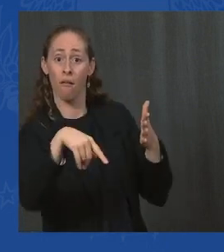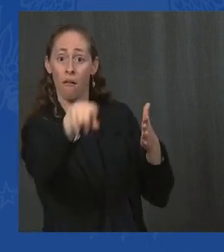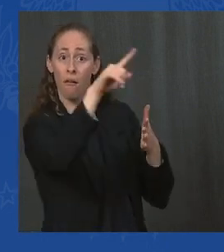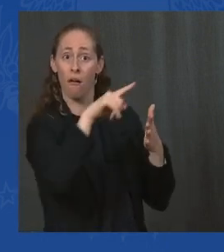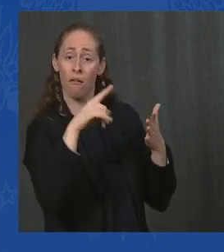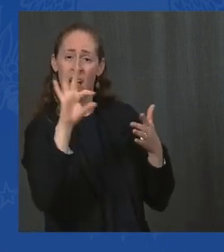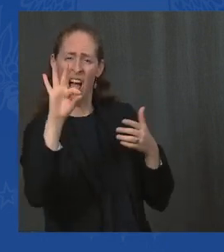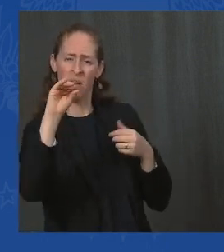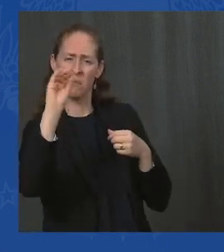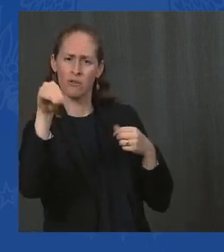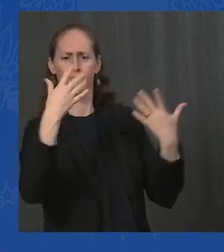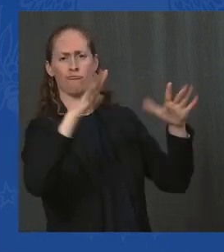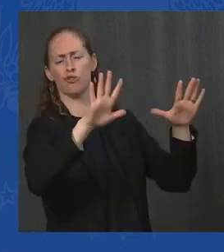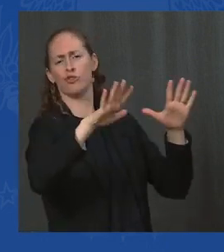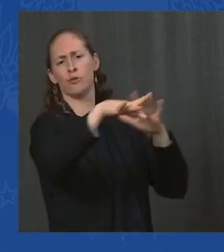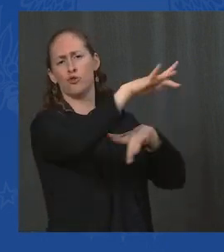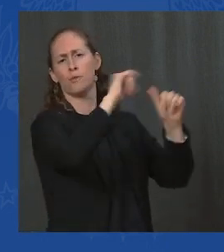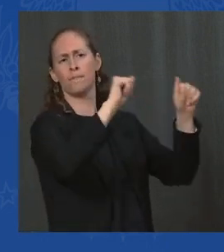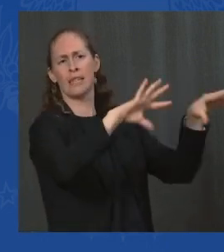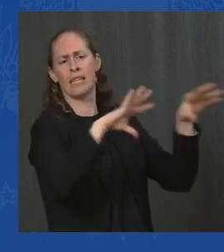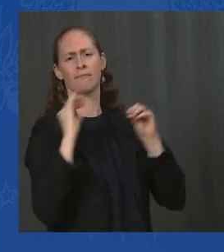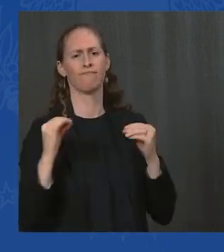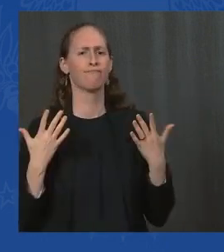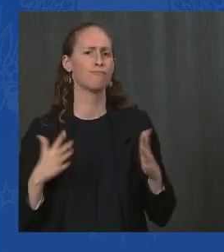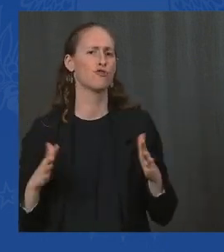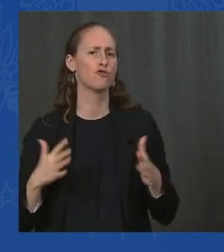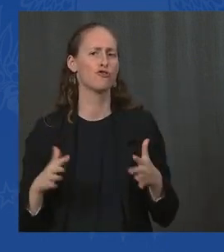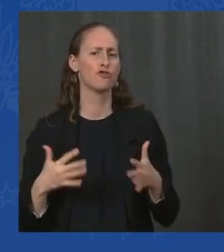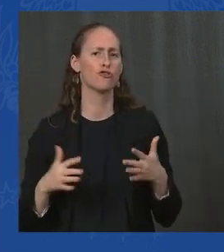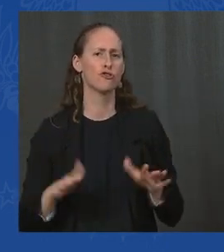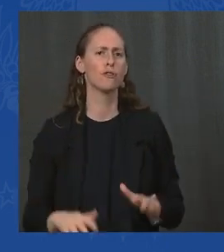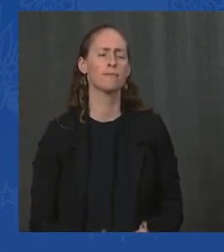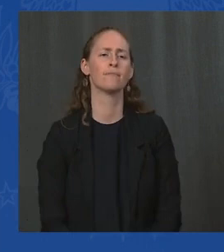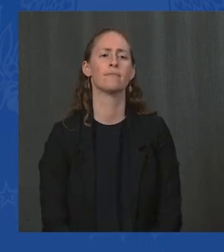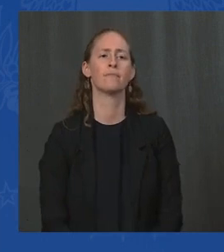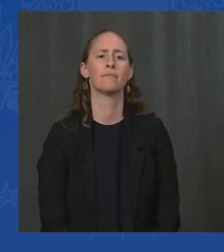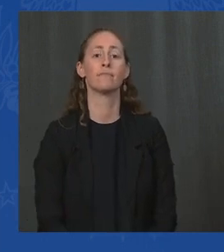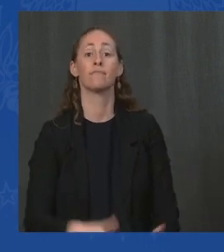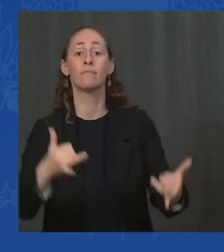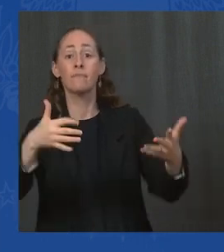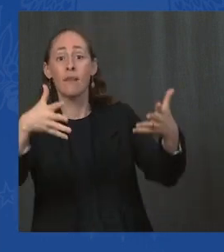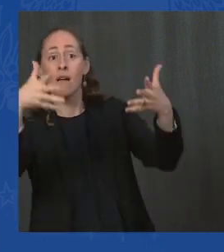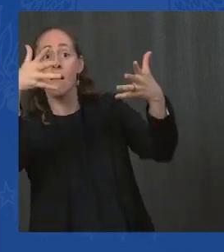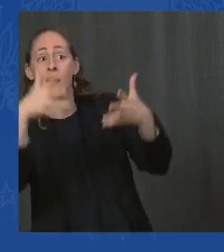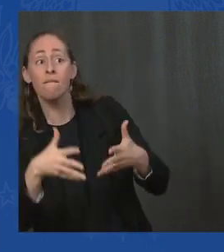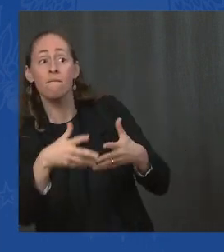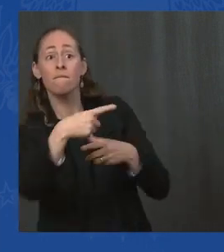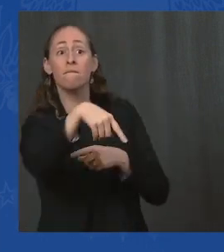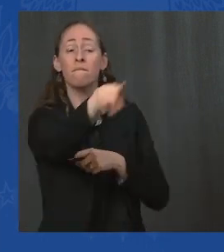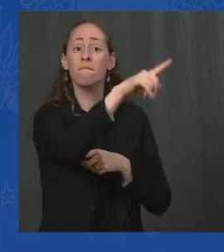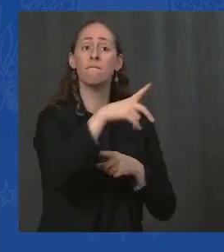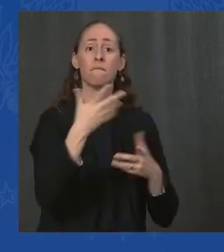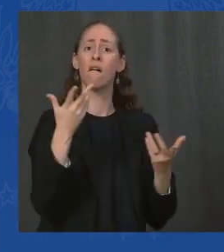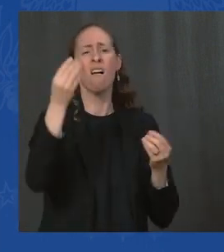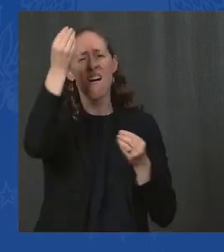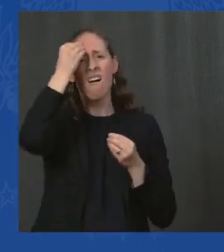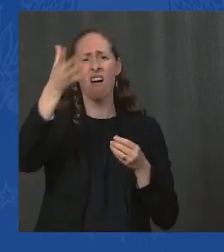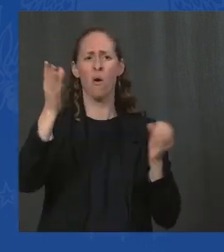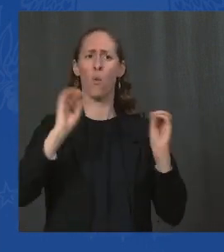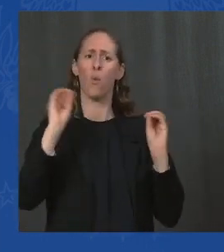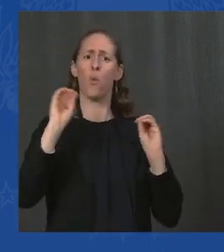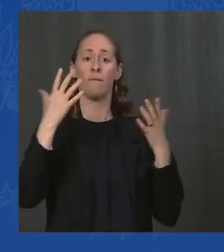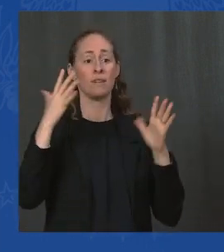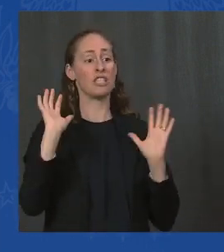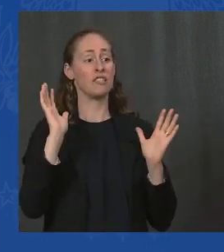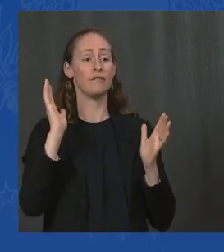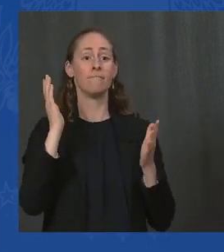leave. And for those remaining Americans, there is no deadline. We remain committed to get them out